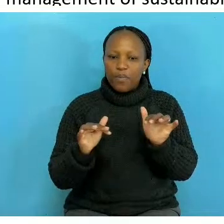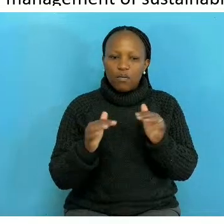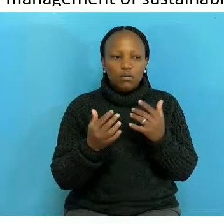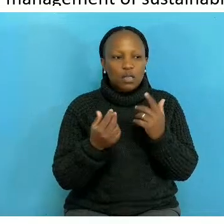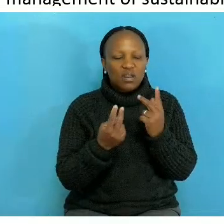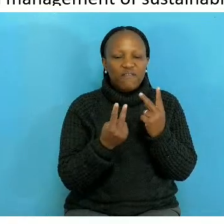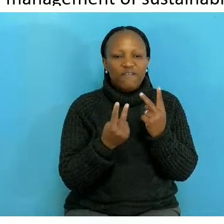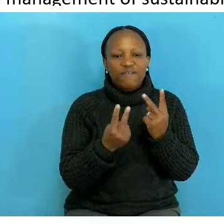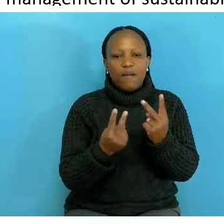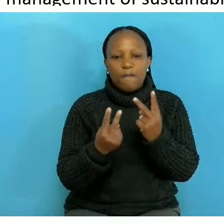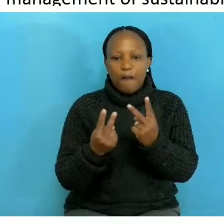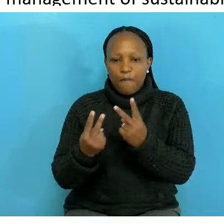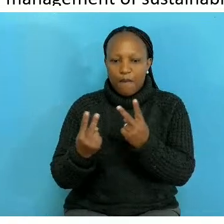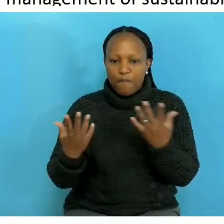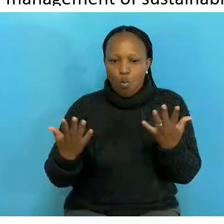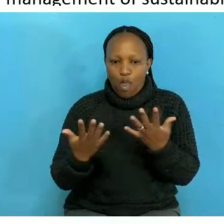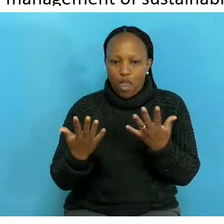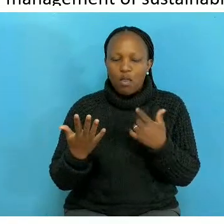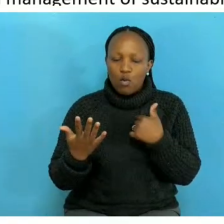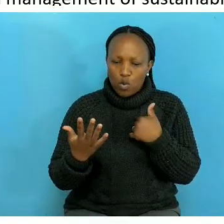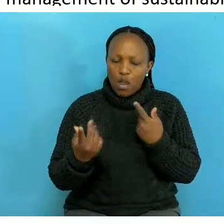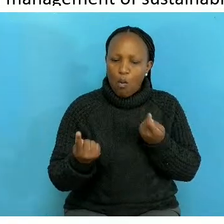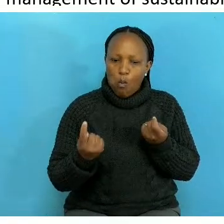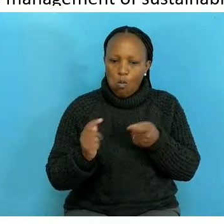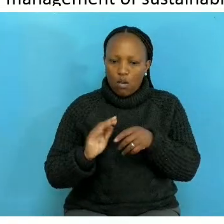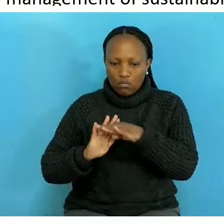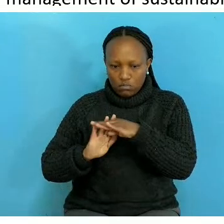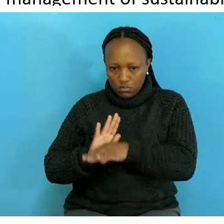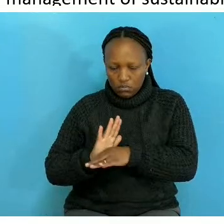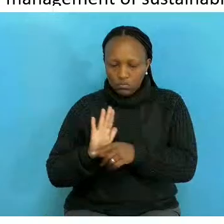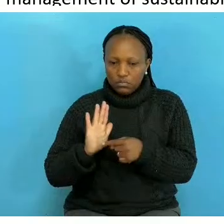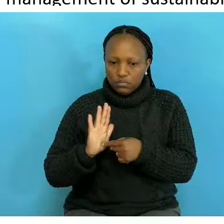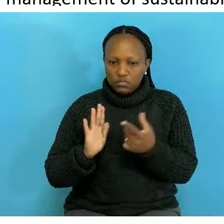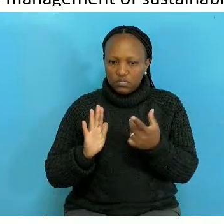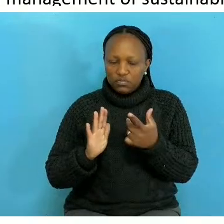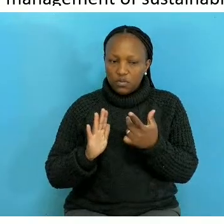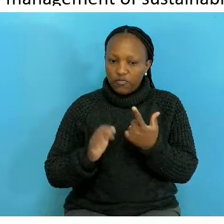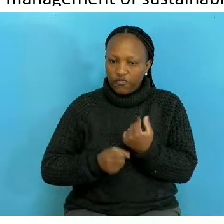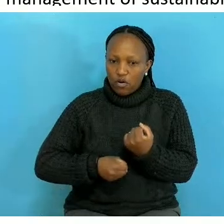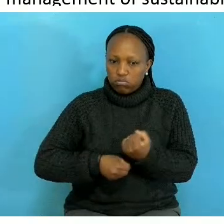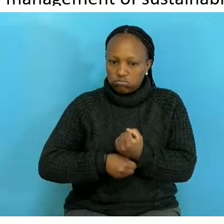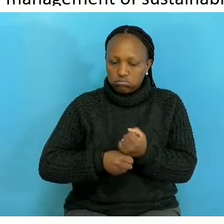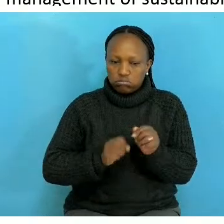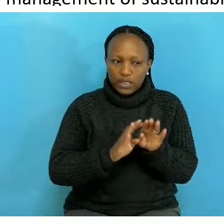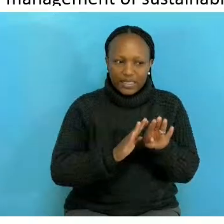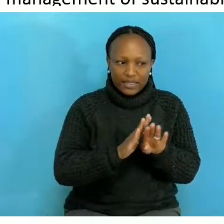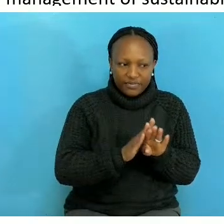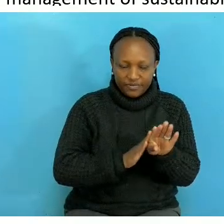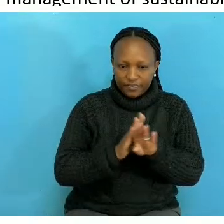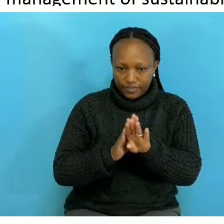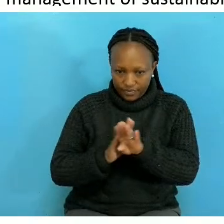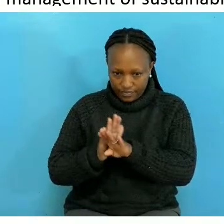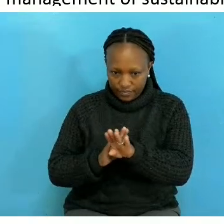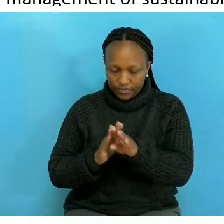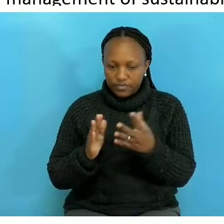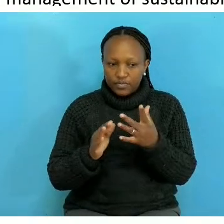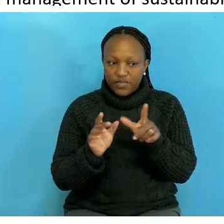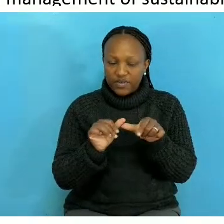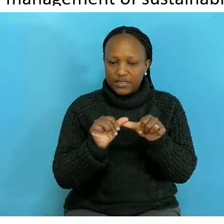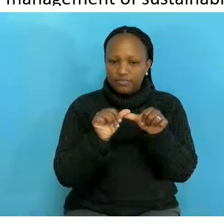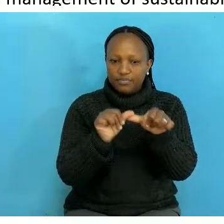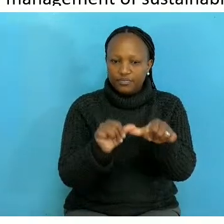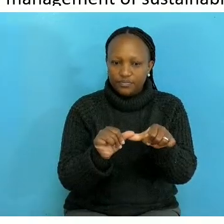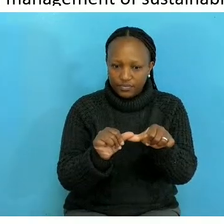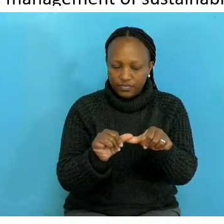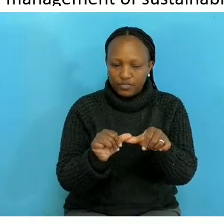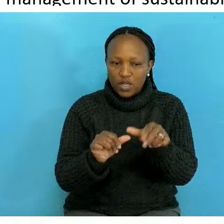responsible for facilitating effective planning, development, and management of sustainable and